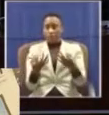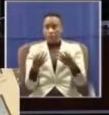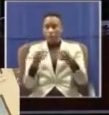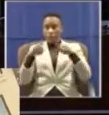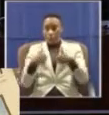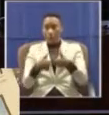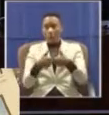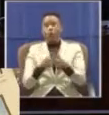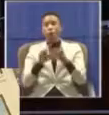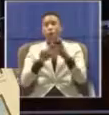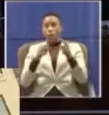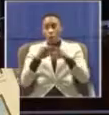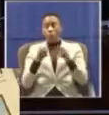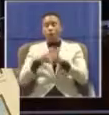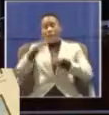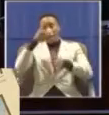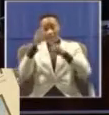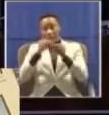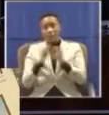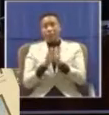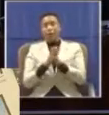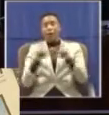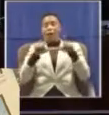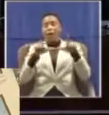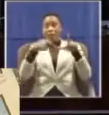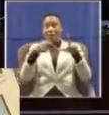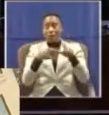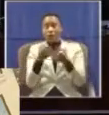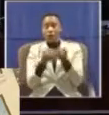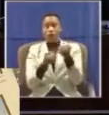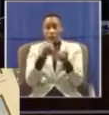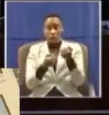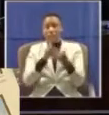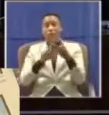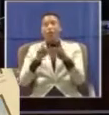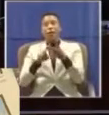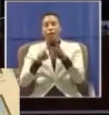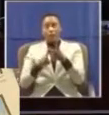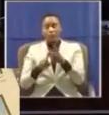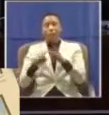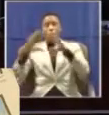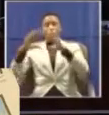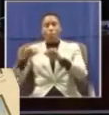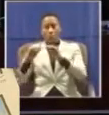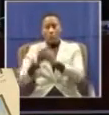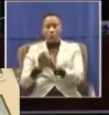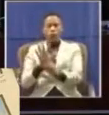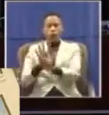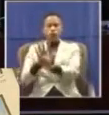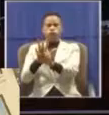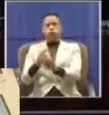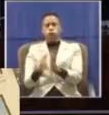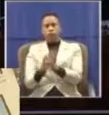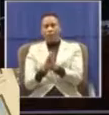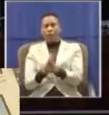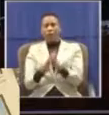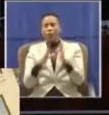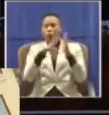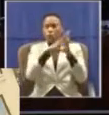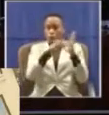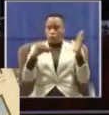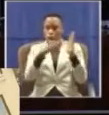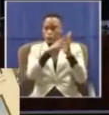novice learning driver's licenses, improving road safety on public roads, and eliminating cloning of motor vehicles, improving